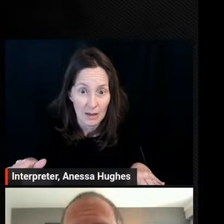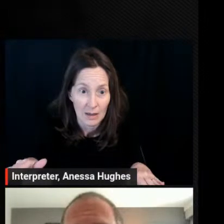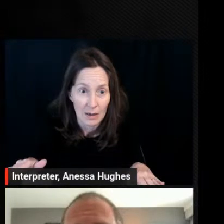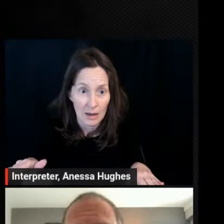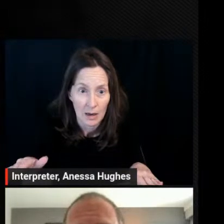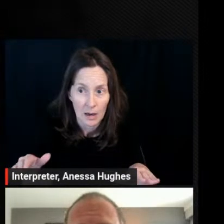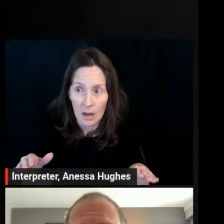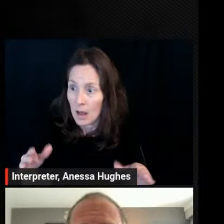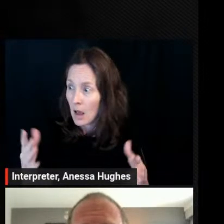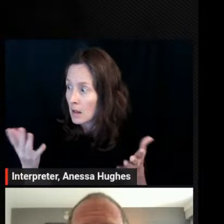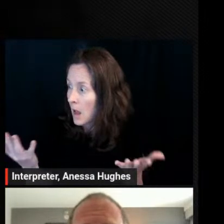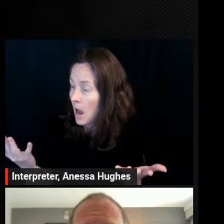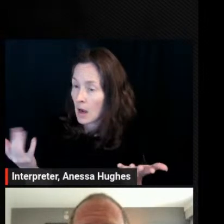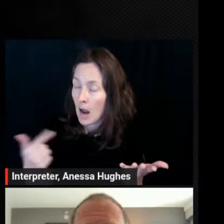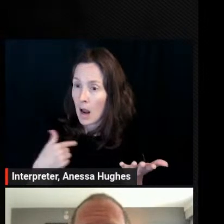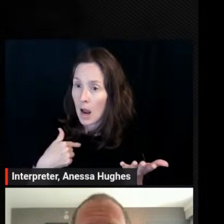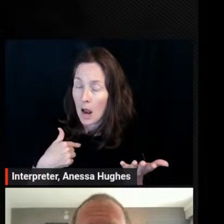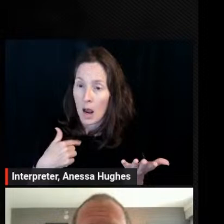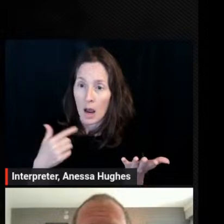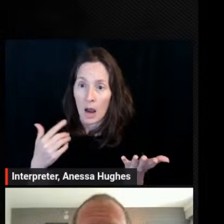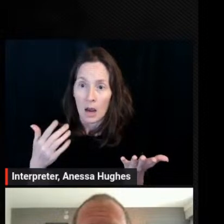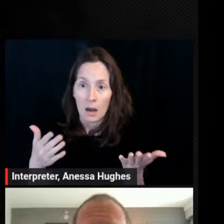could do to get them back,